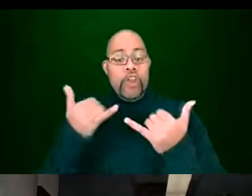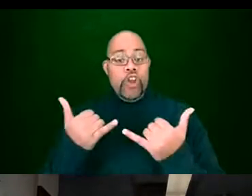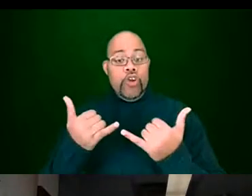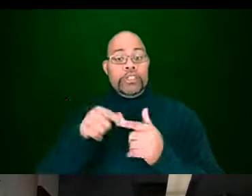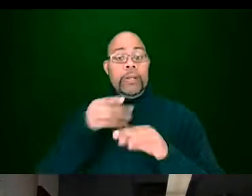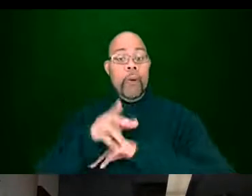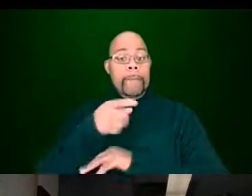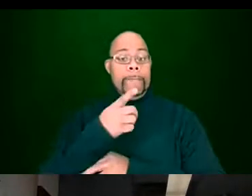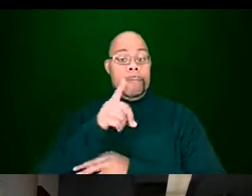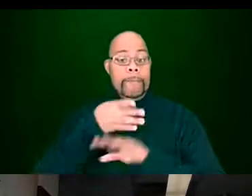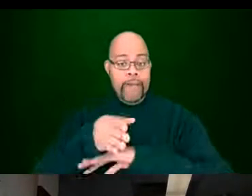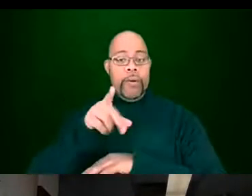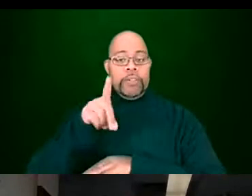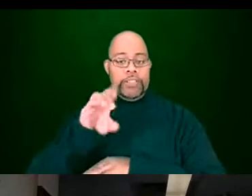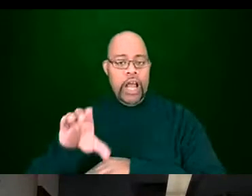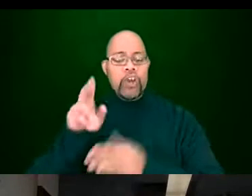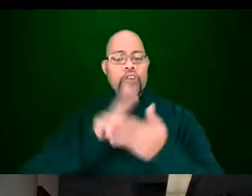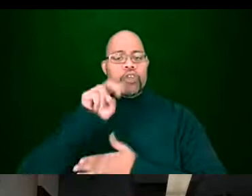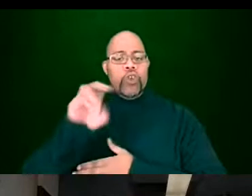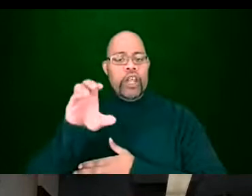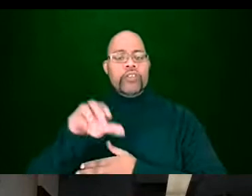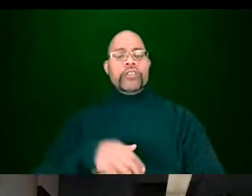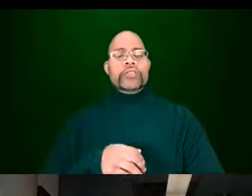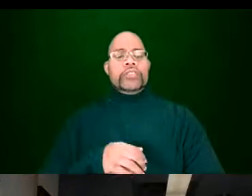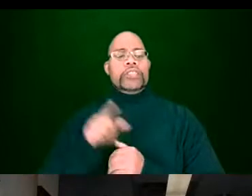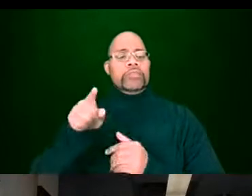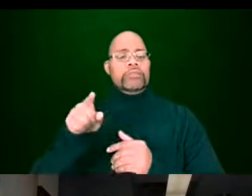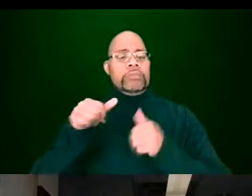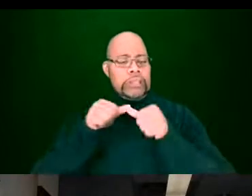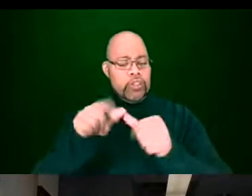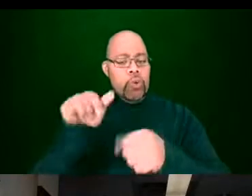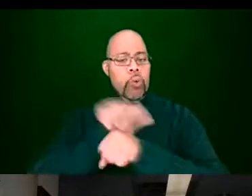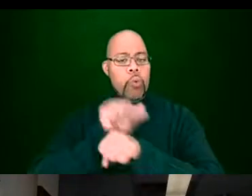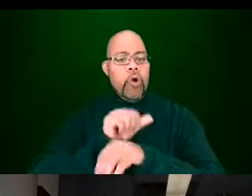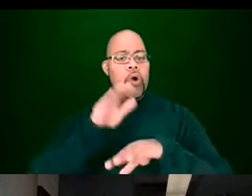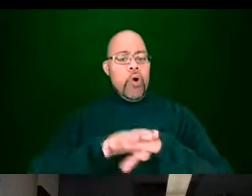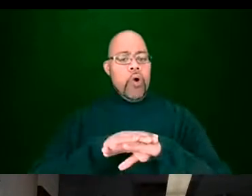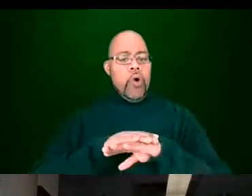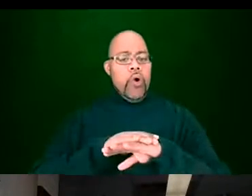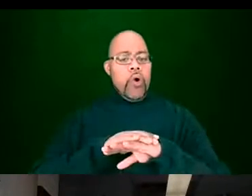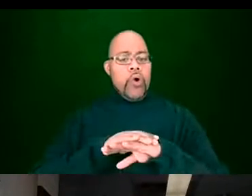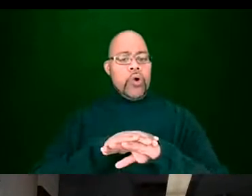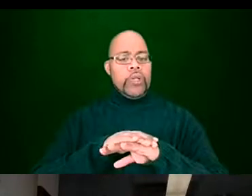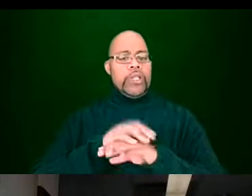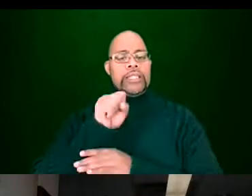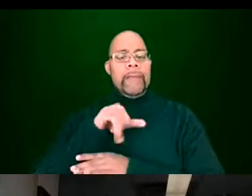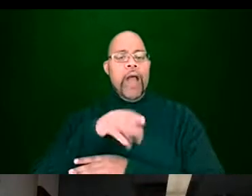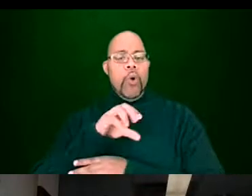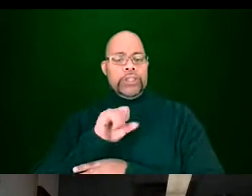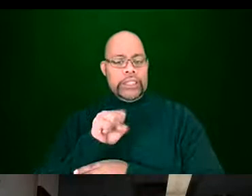postdoc at the University of North Carolina at Charlotte, where she continued her work on the Cnidarian symbiosis